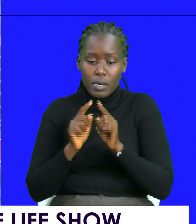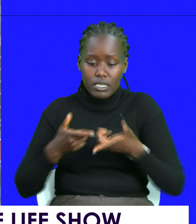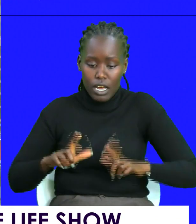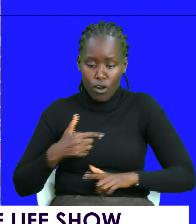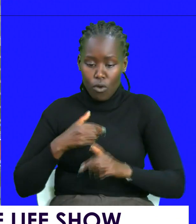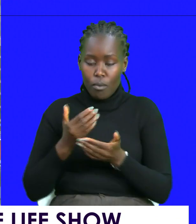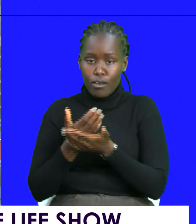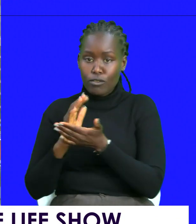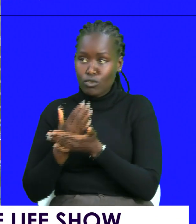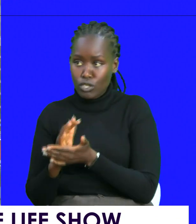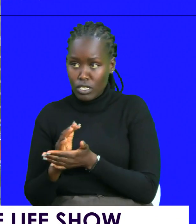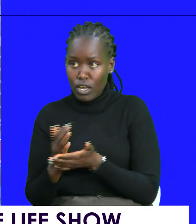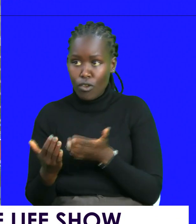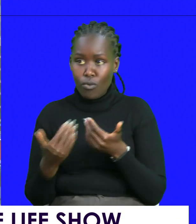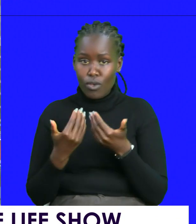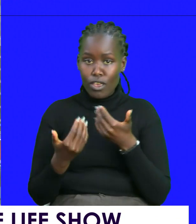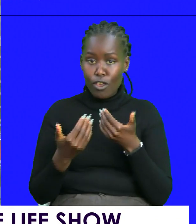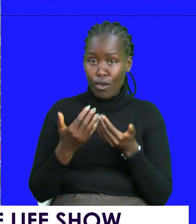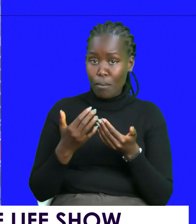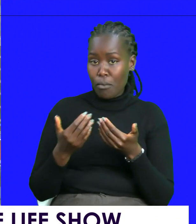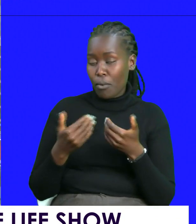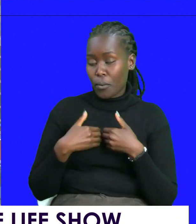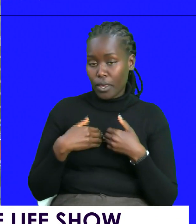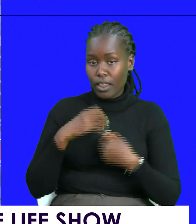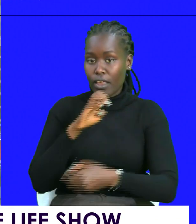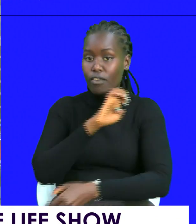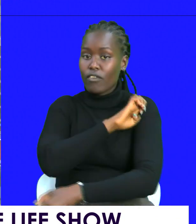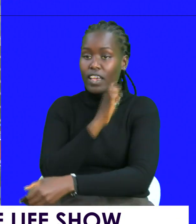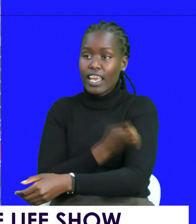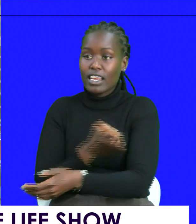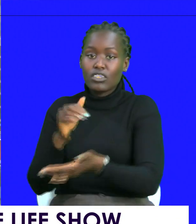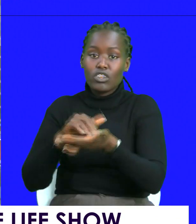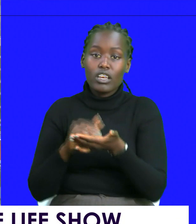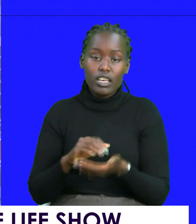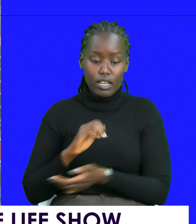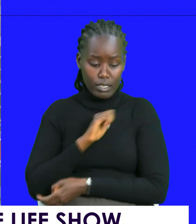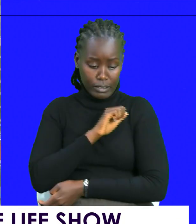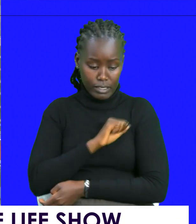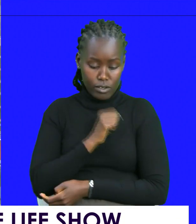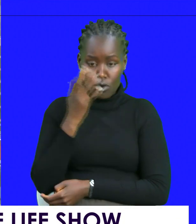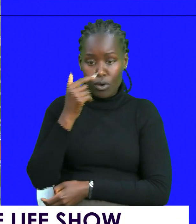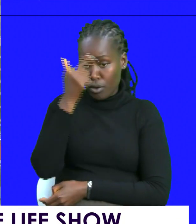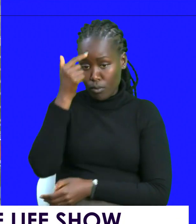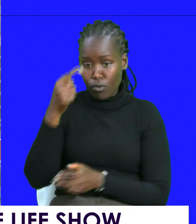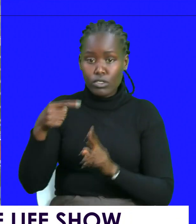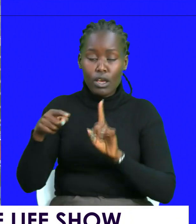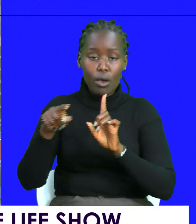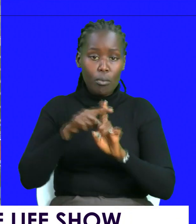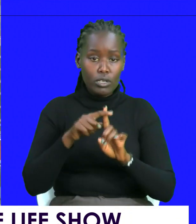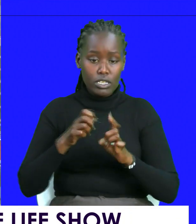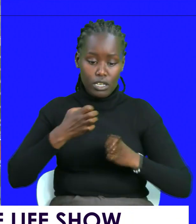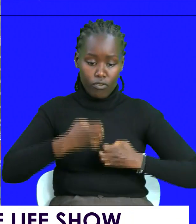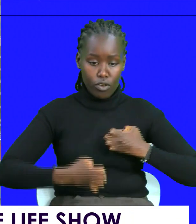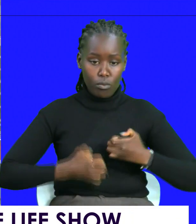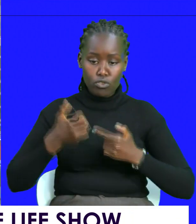can re-energize intolerance, impatience, because positive emotions will always